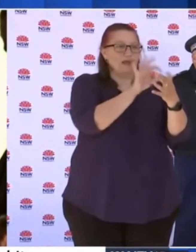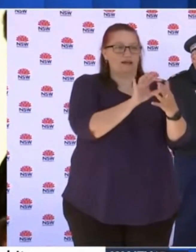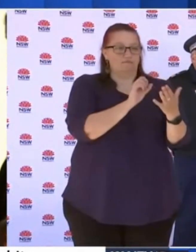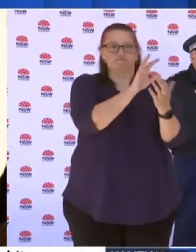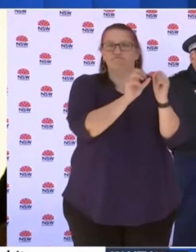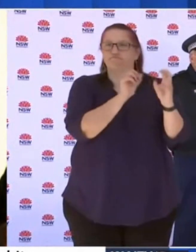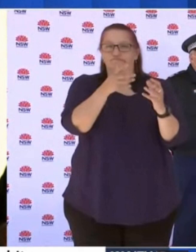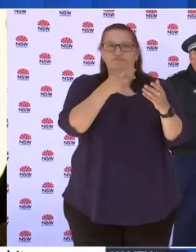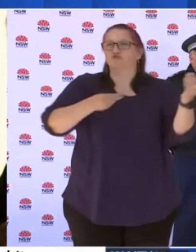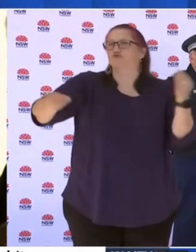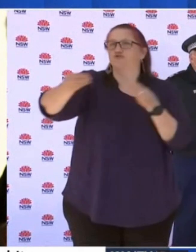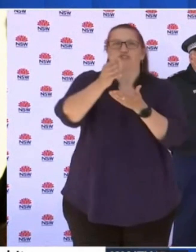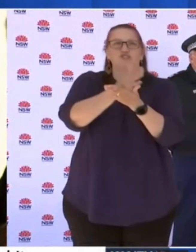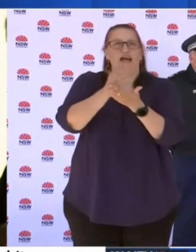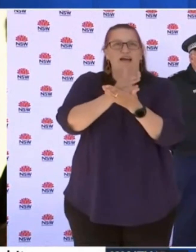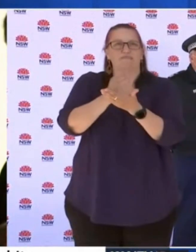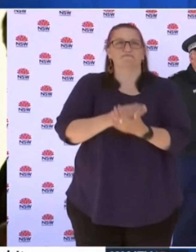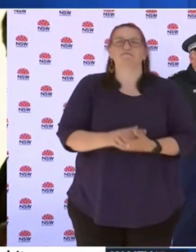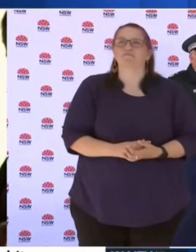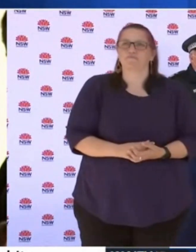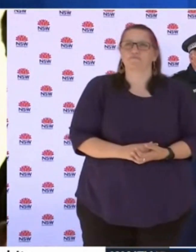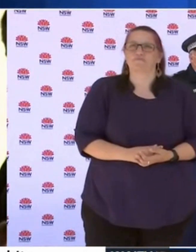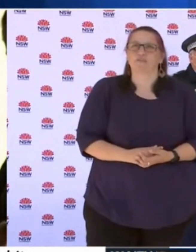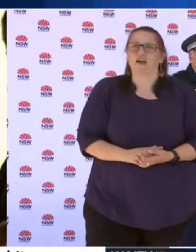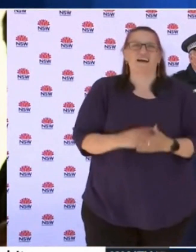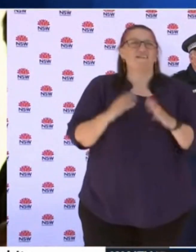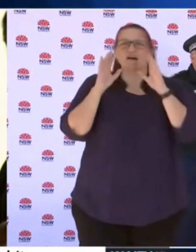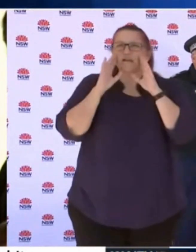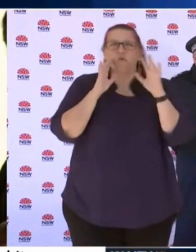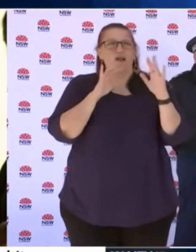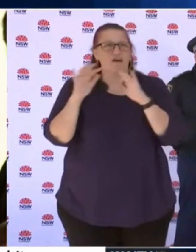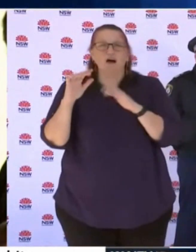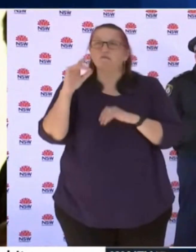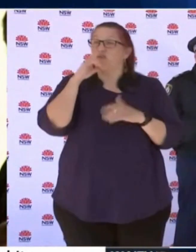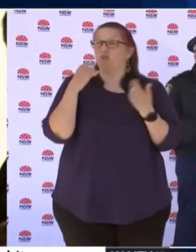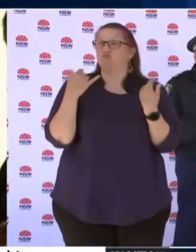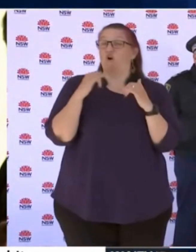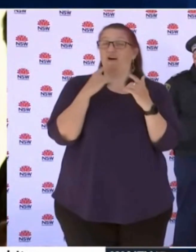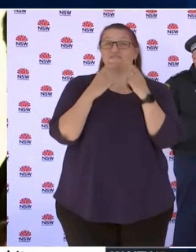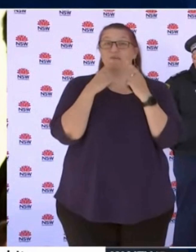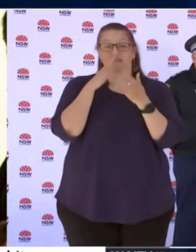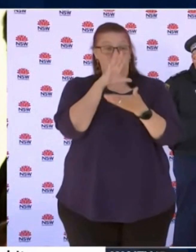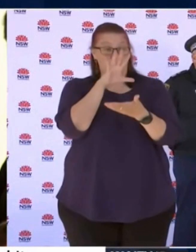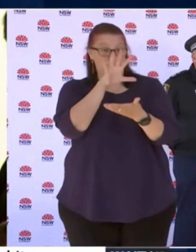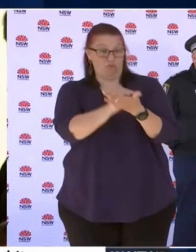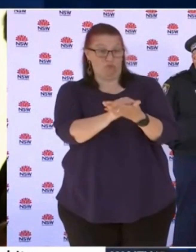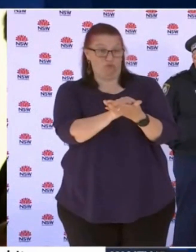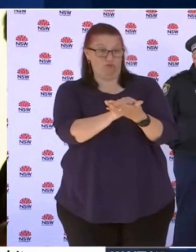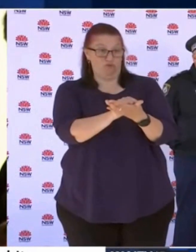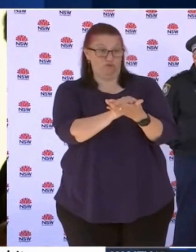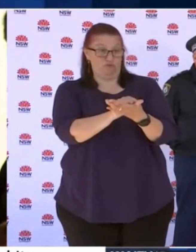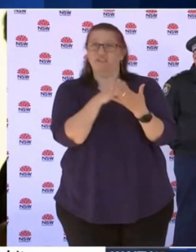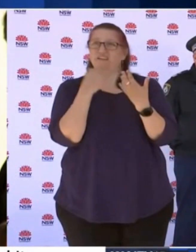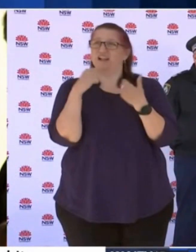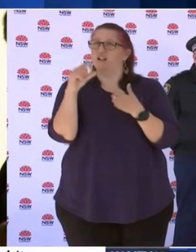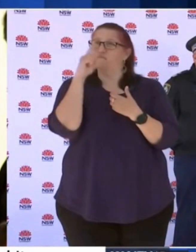that is giving people who aren't really at the right point of getting the vaccine being able to book appointments. How is this still happening,